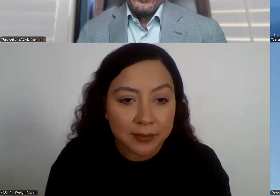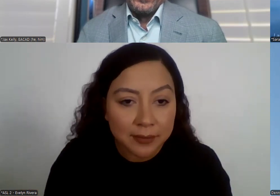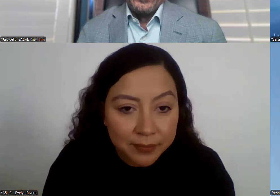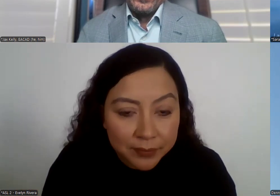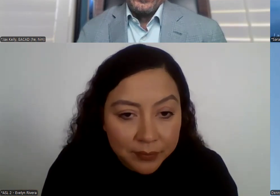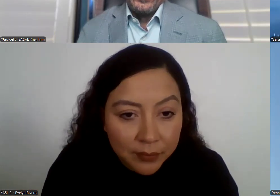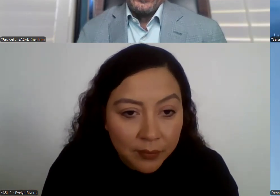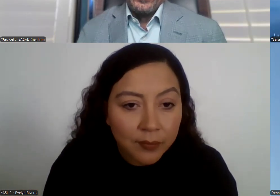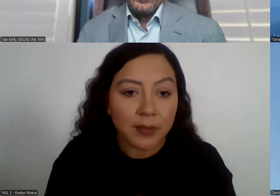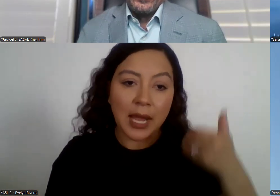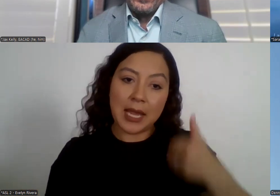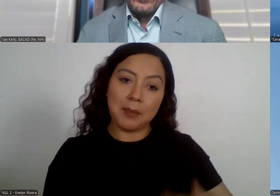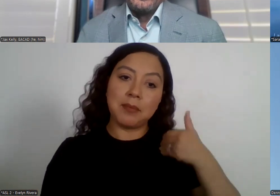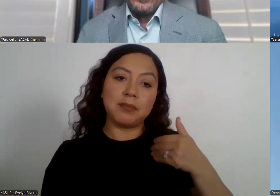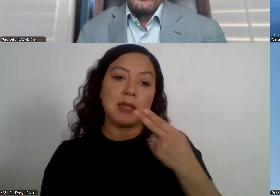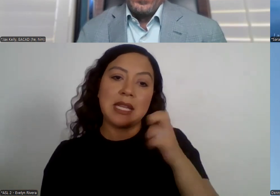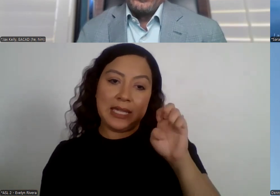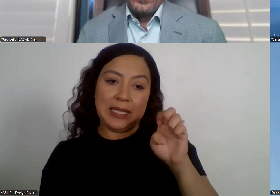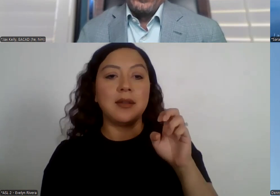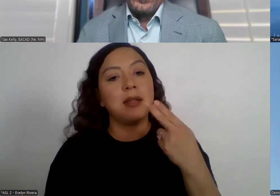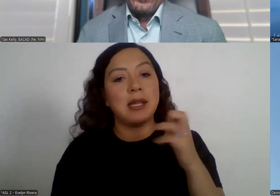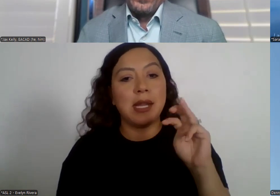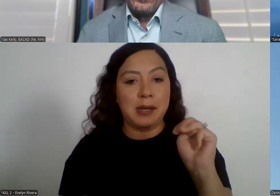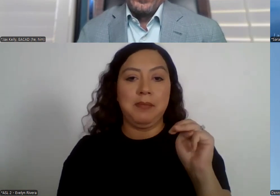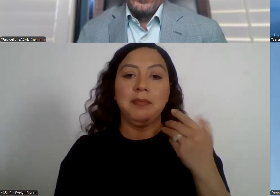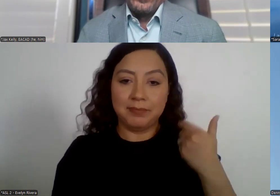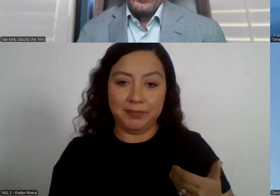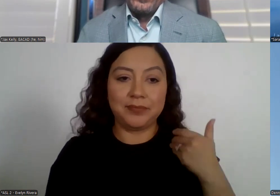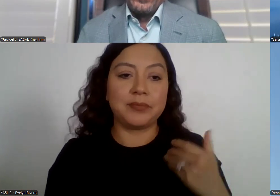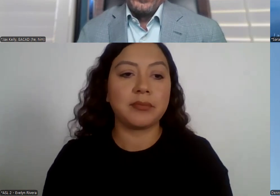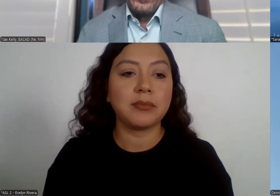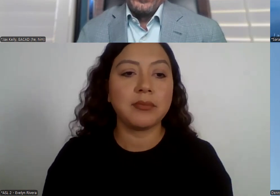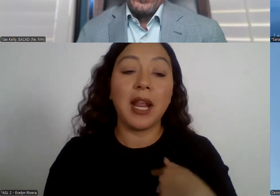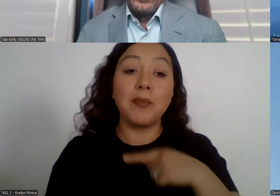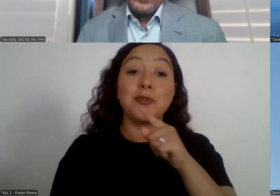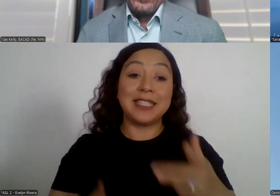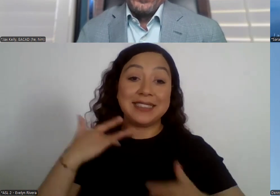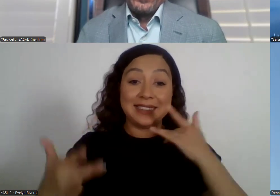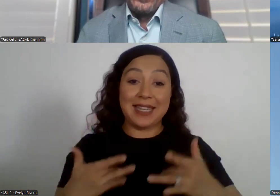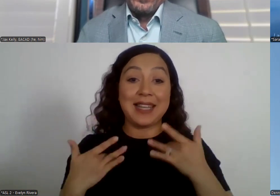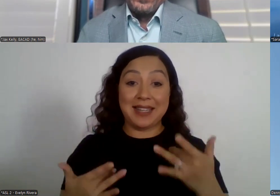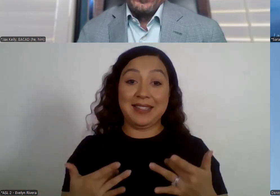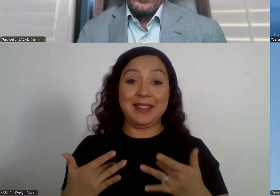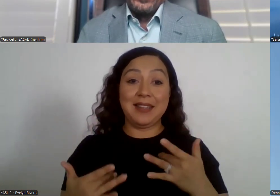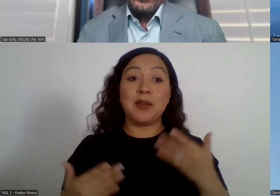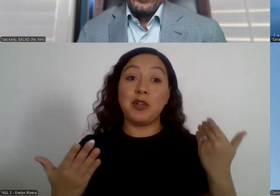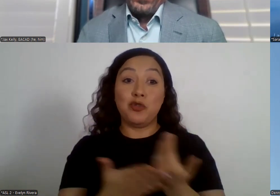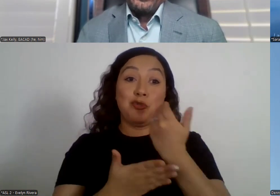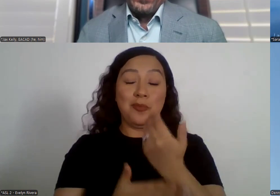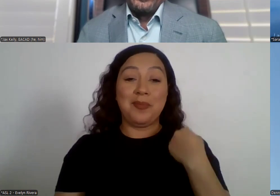or close enough to the beginning, and I can't convey how excited I am that we have some new membership.